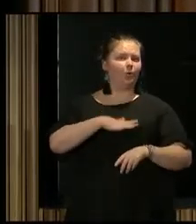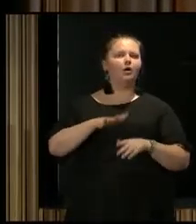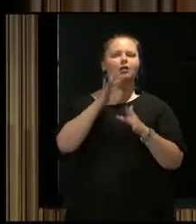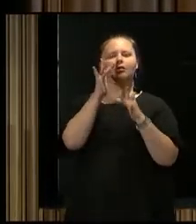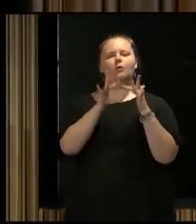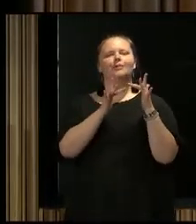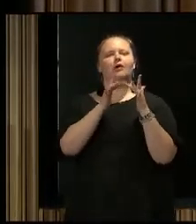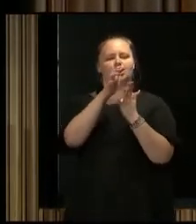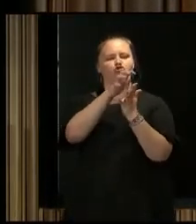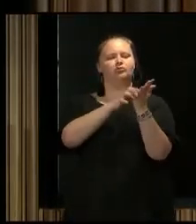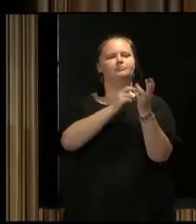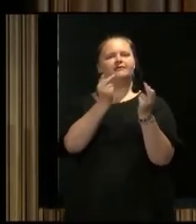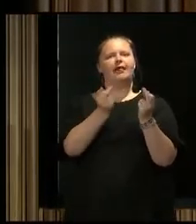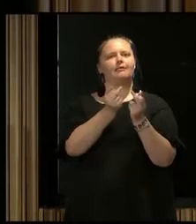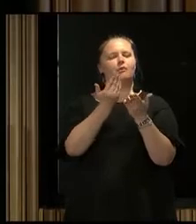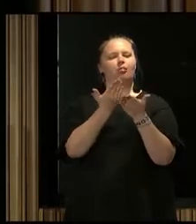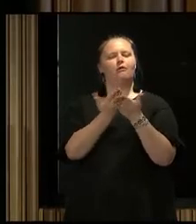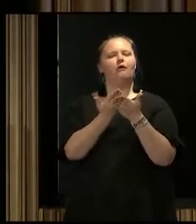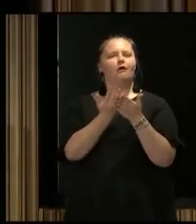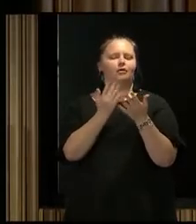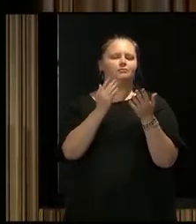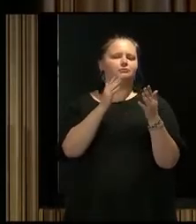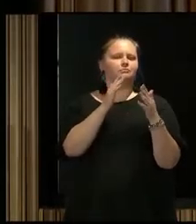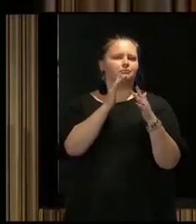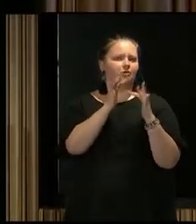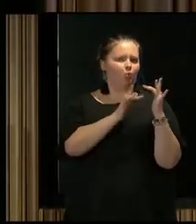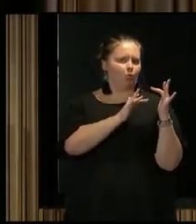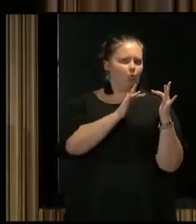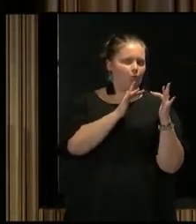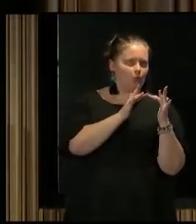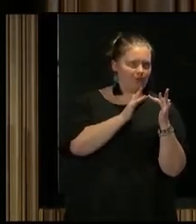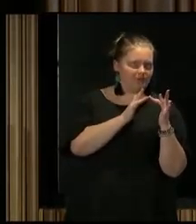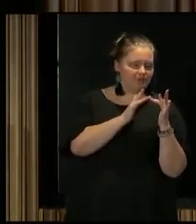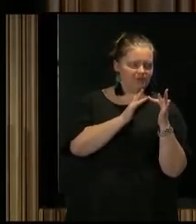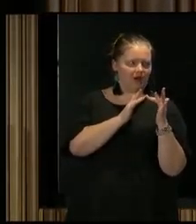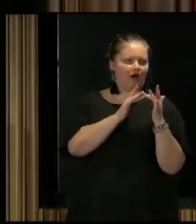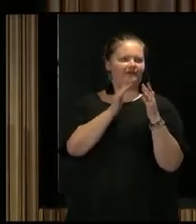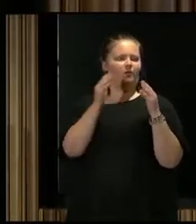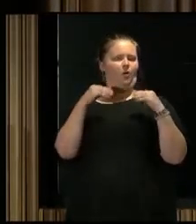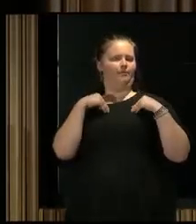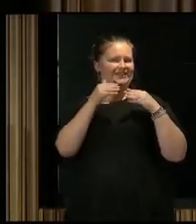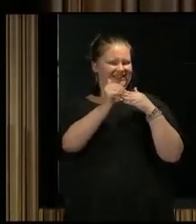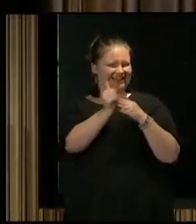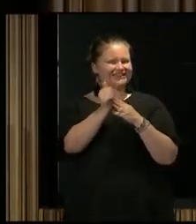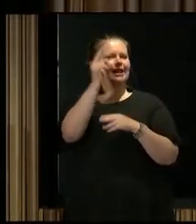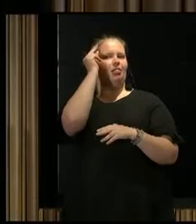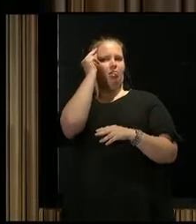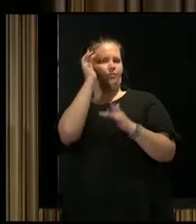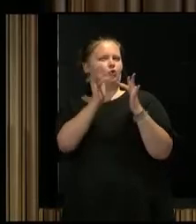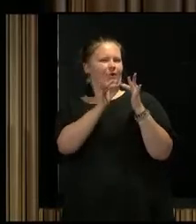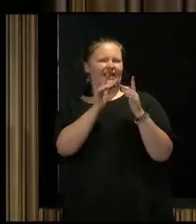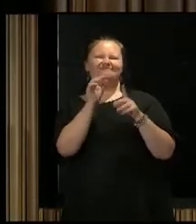and transcript will be available on the State Library of Queensland and Queensland Business Leaders Hall of Fame websites in about a